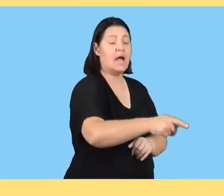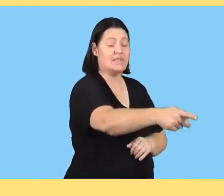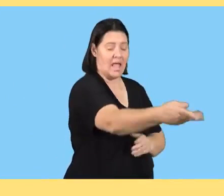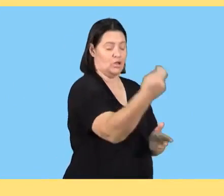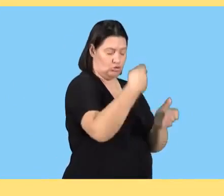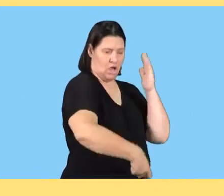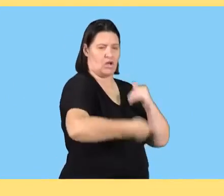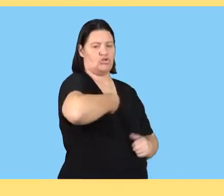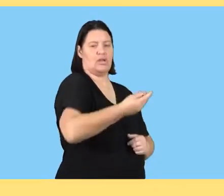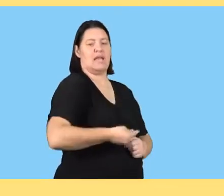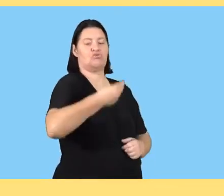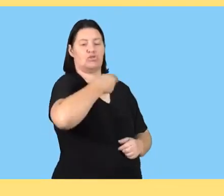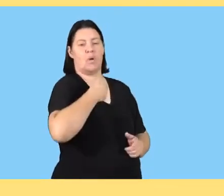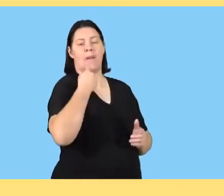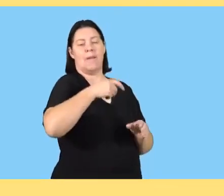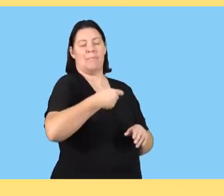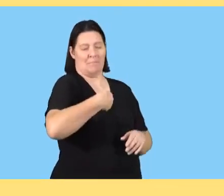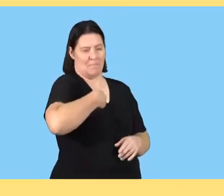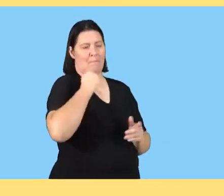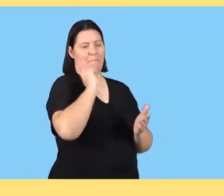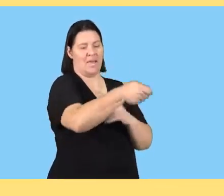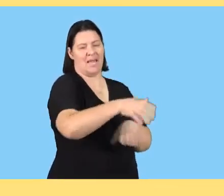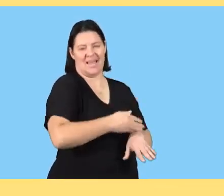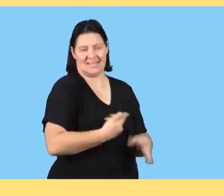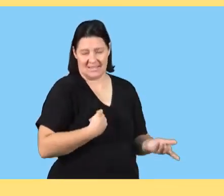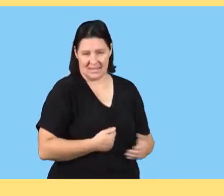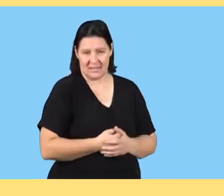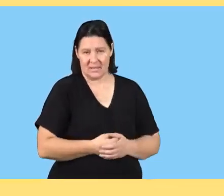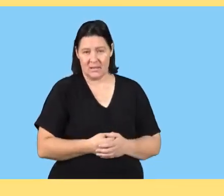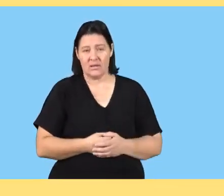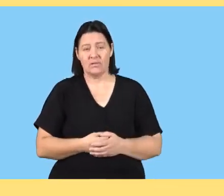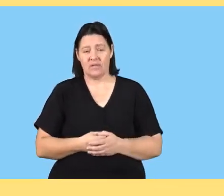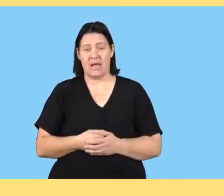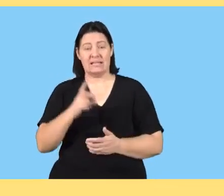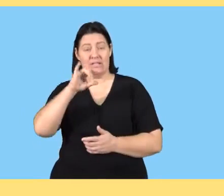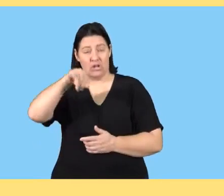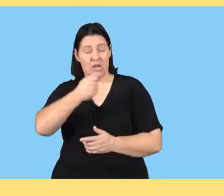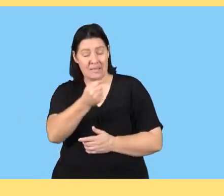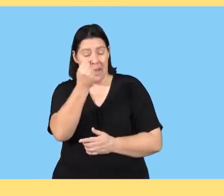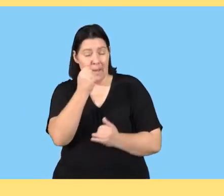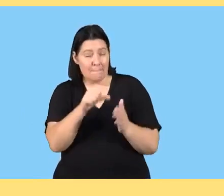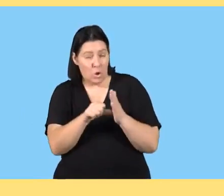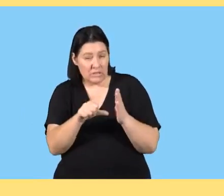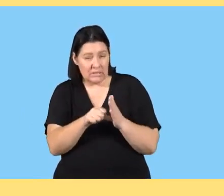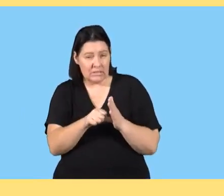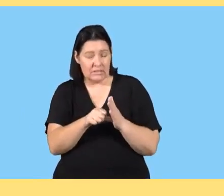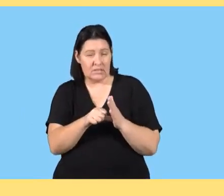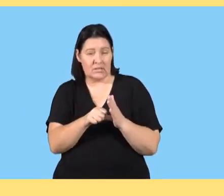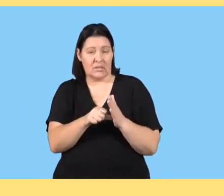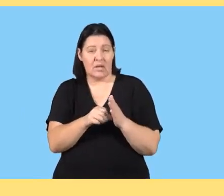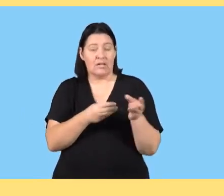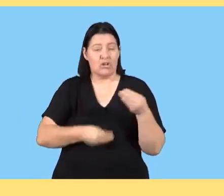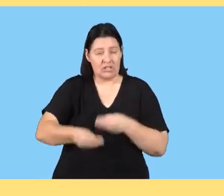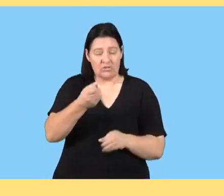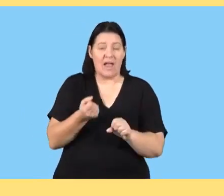our accounts on time. Now, when recording in the GJ, it is important to note that if the